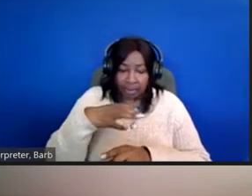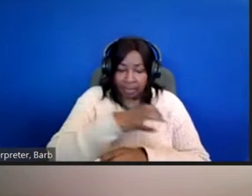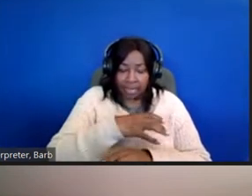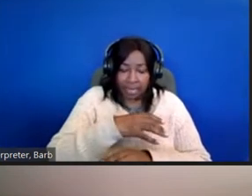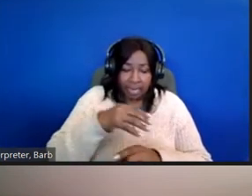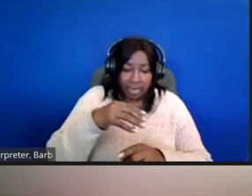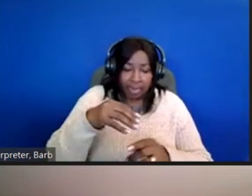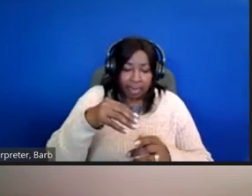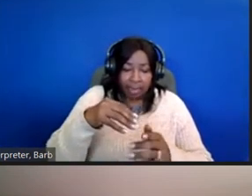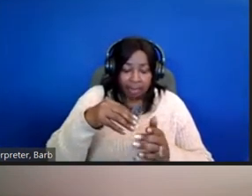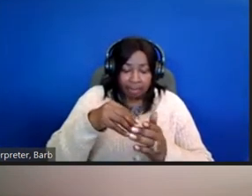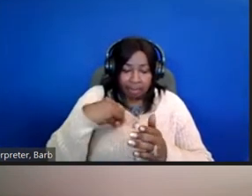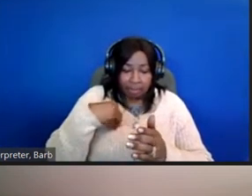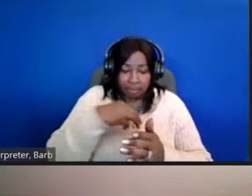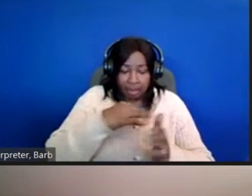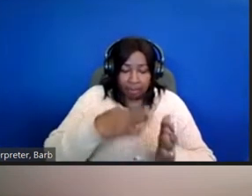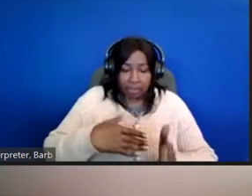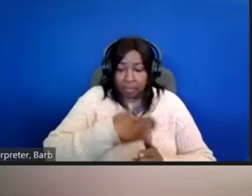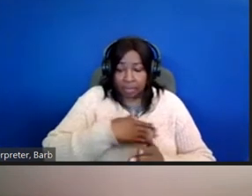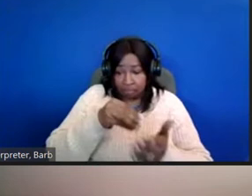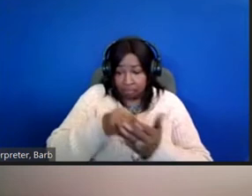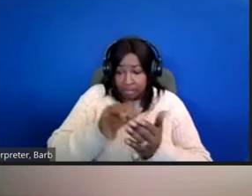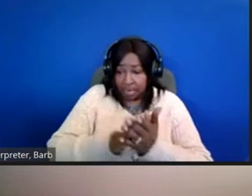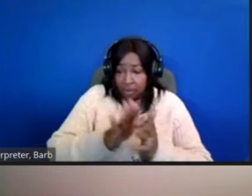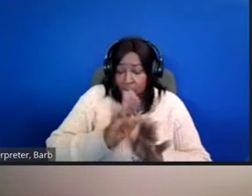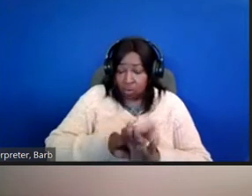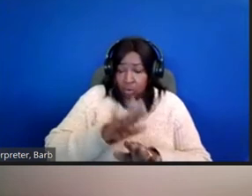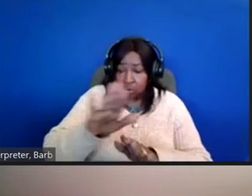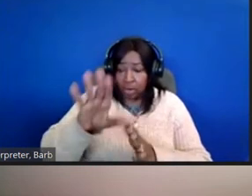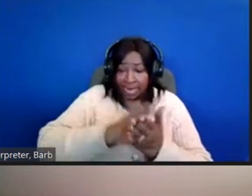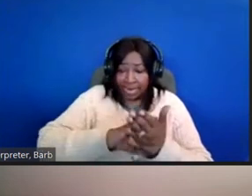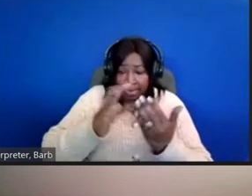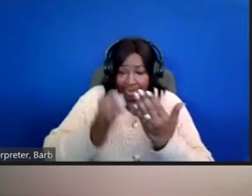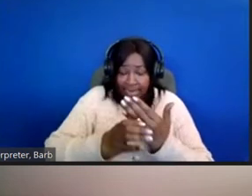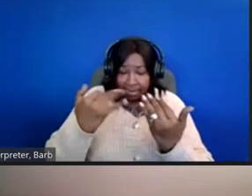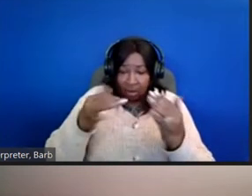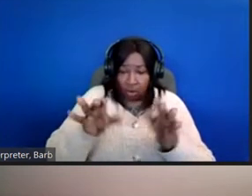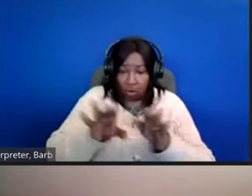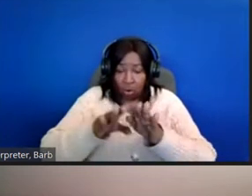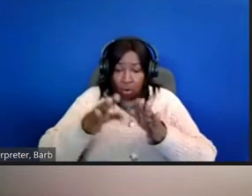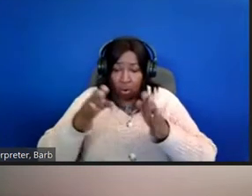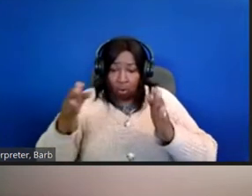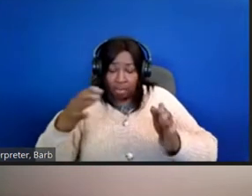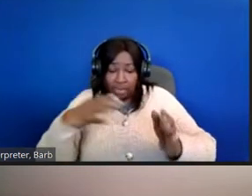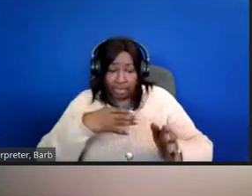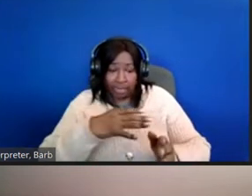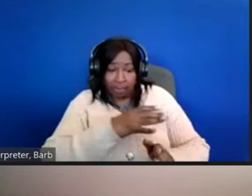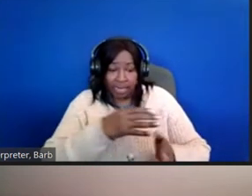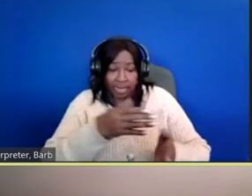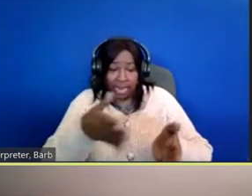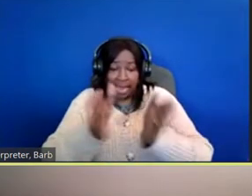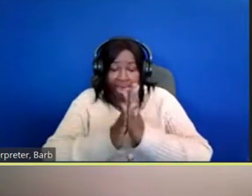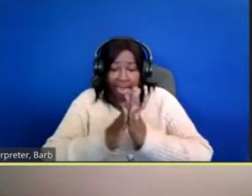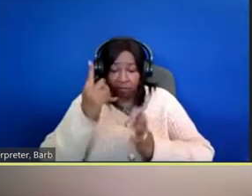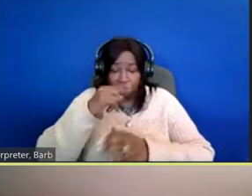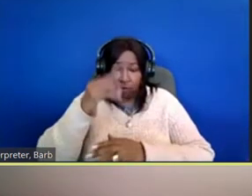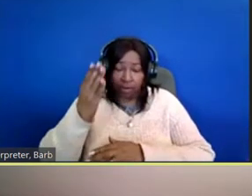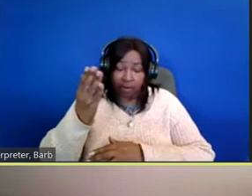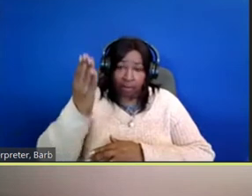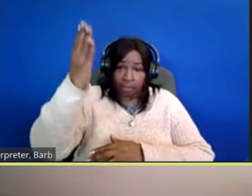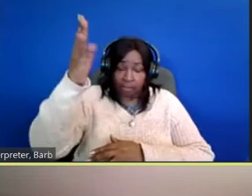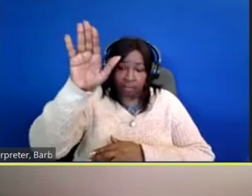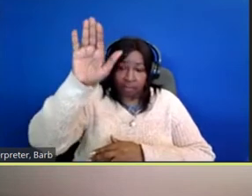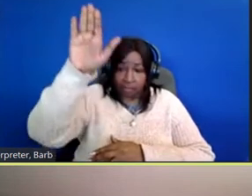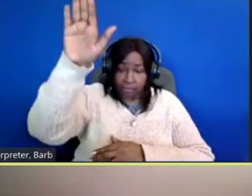calendar and make a note. So I'm going to open up to the committee now. I'm going to ask for a motion to adjourn.